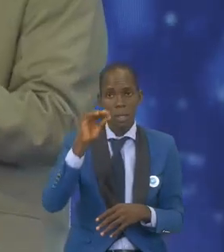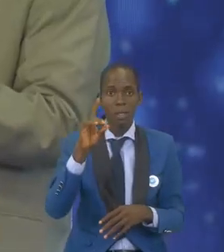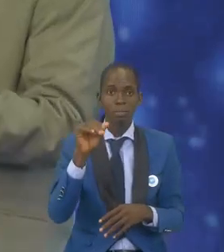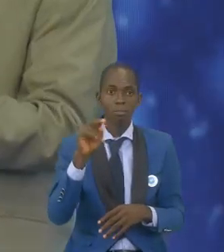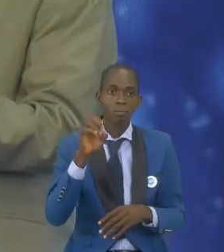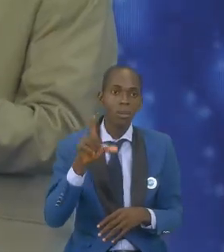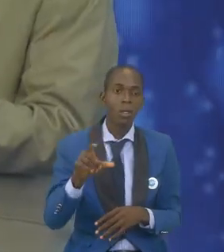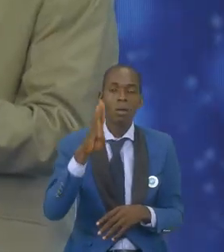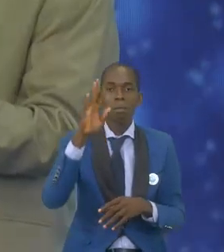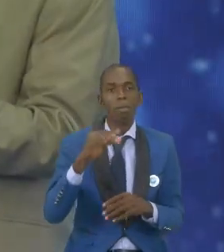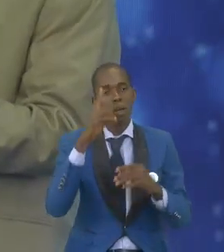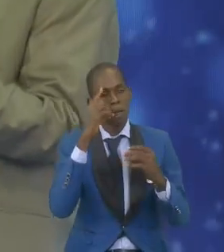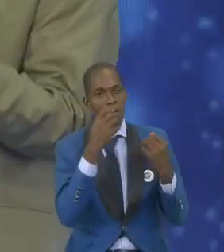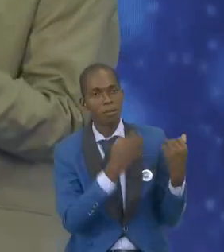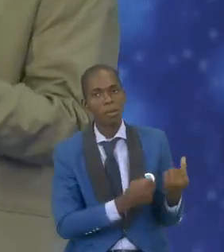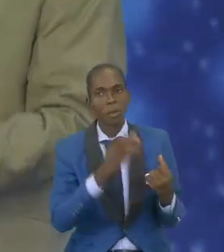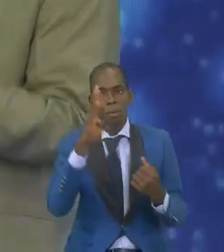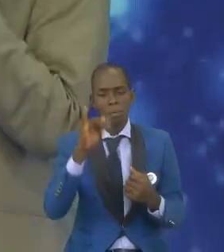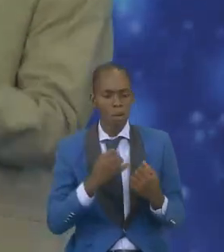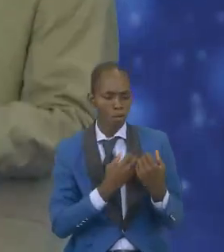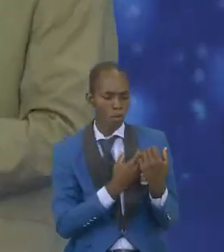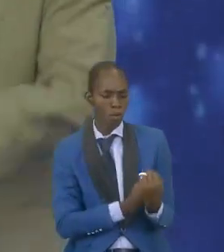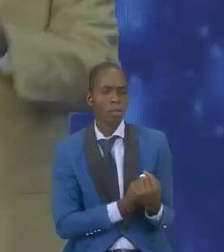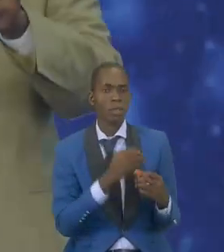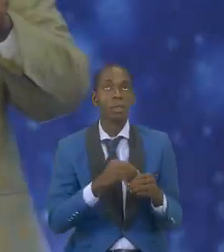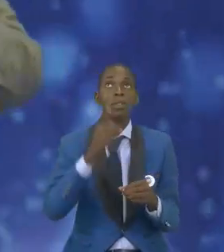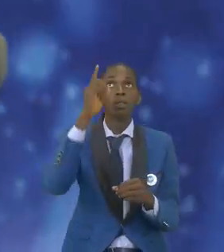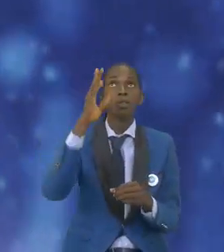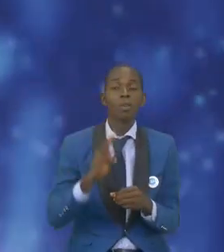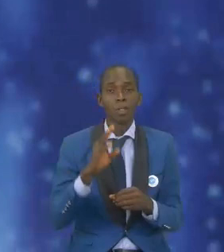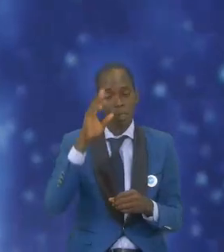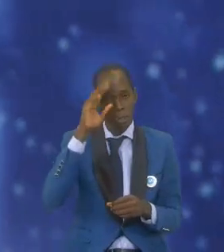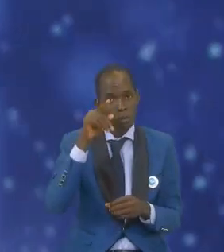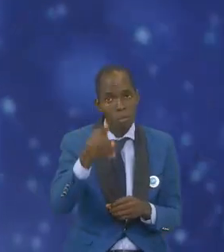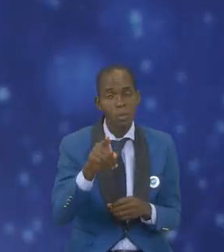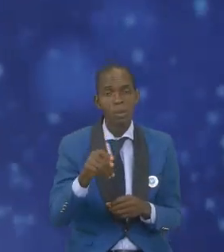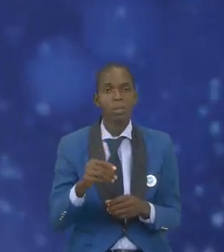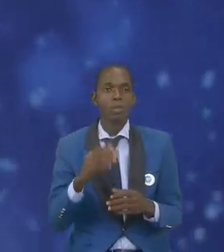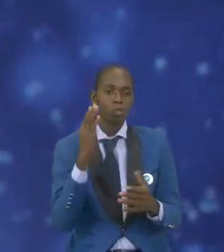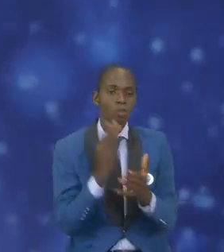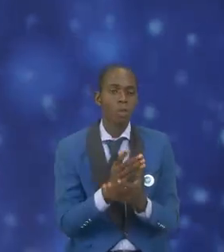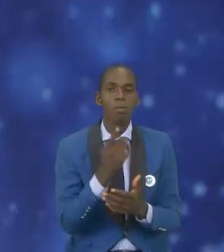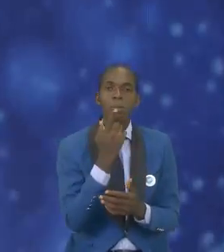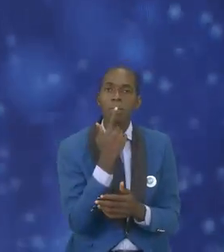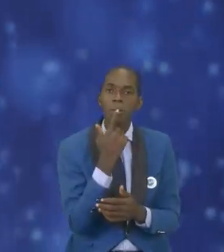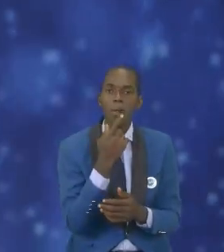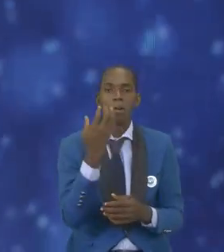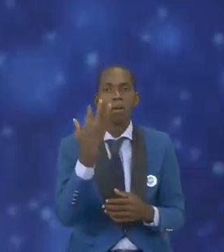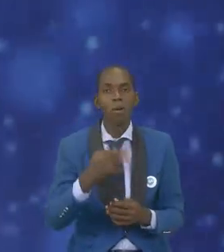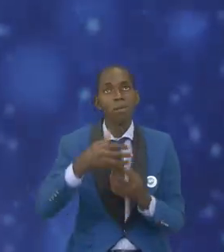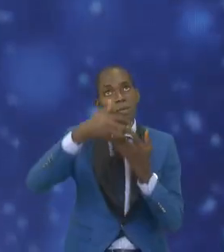by confidence in God, he, by faith in God, stopped the mouths